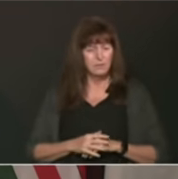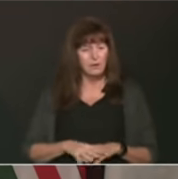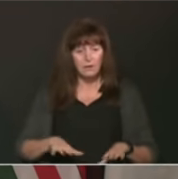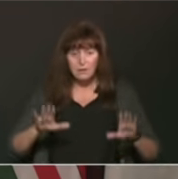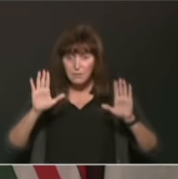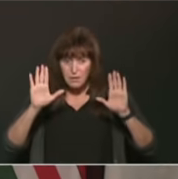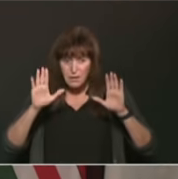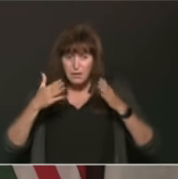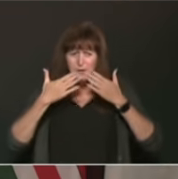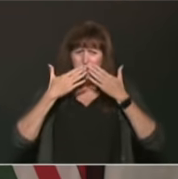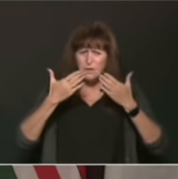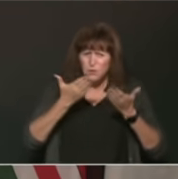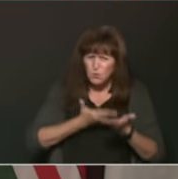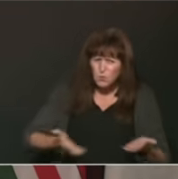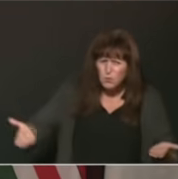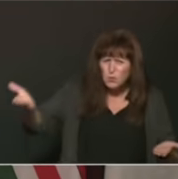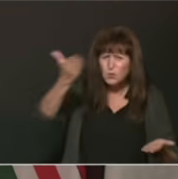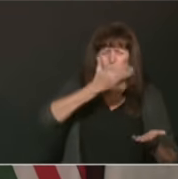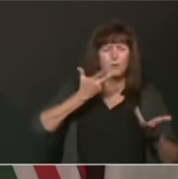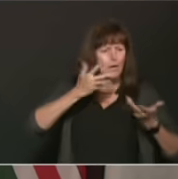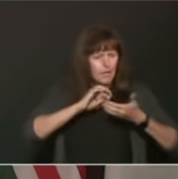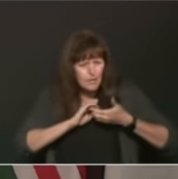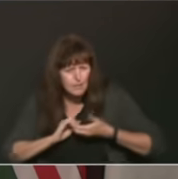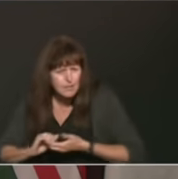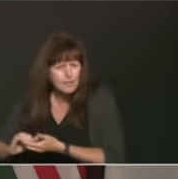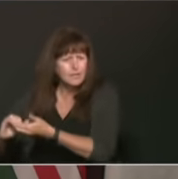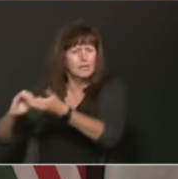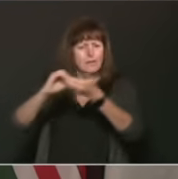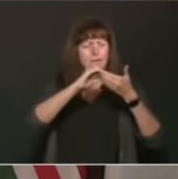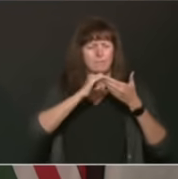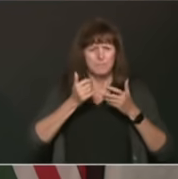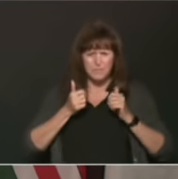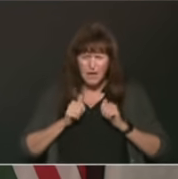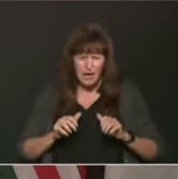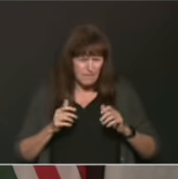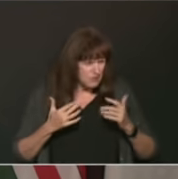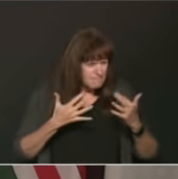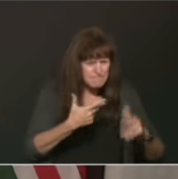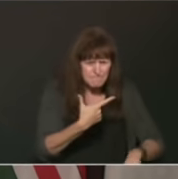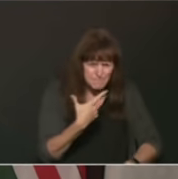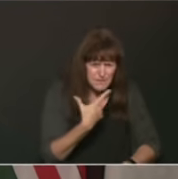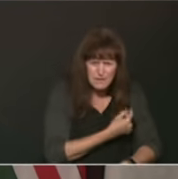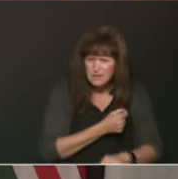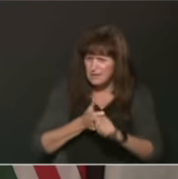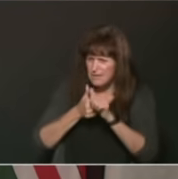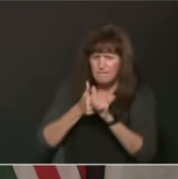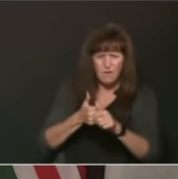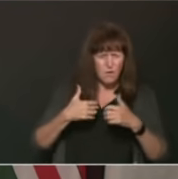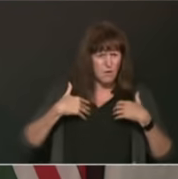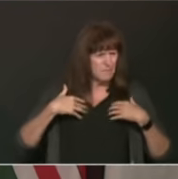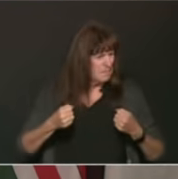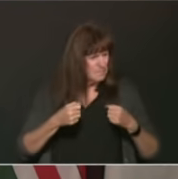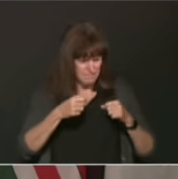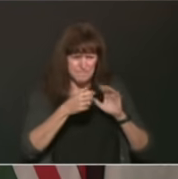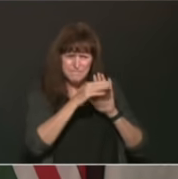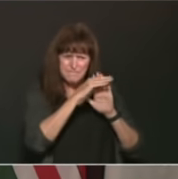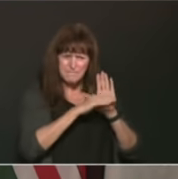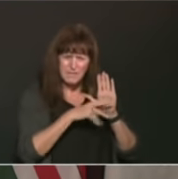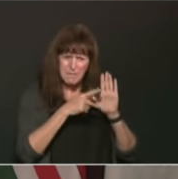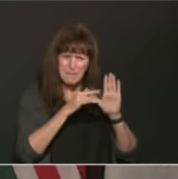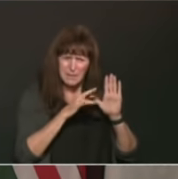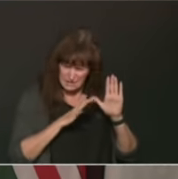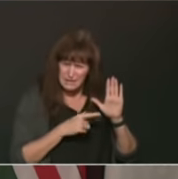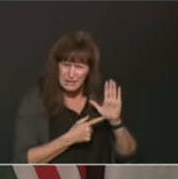efforts to get vaccinated and to follow public health guidance, we are able to gather together with friends and family